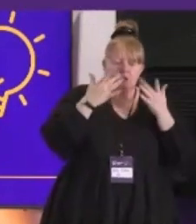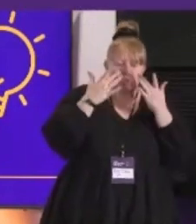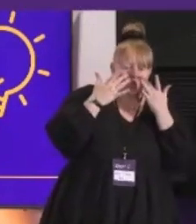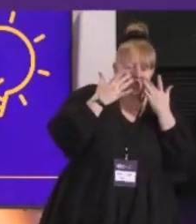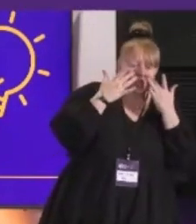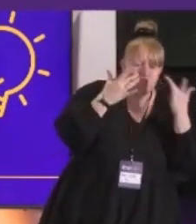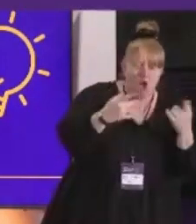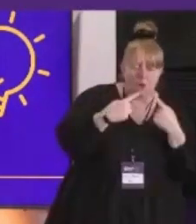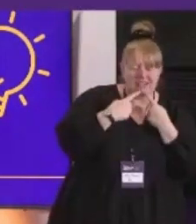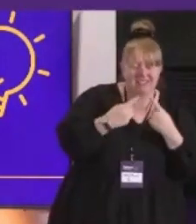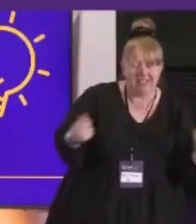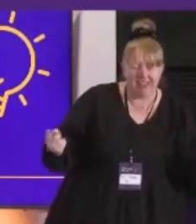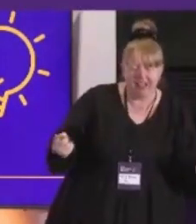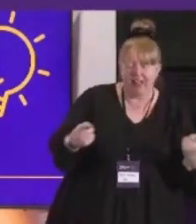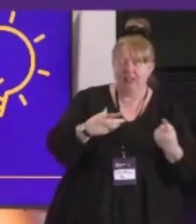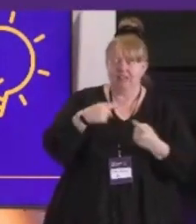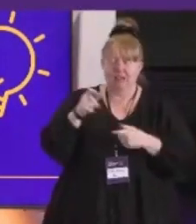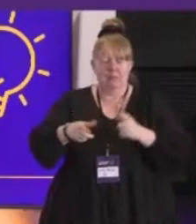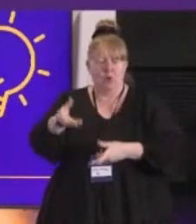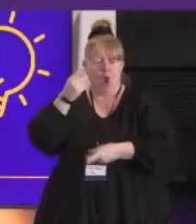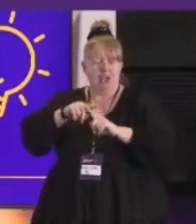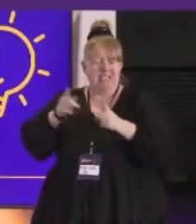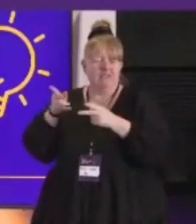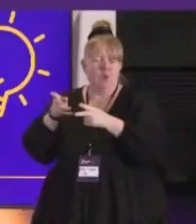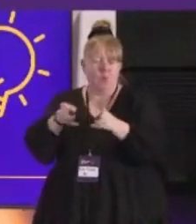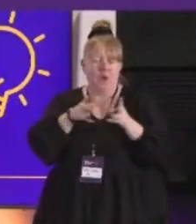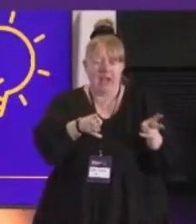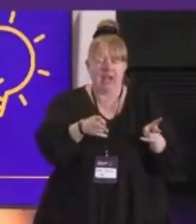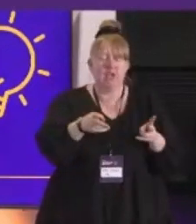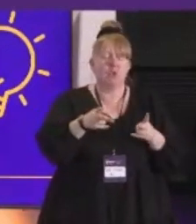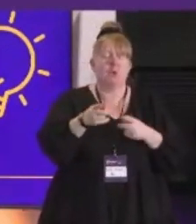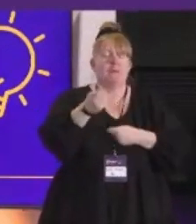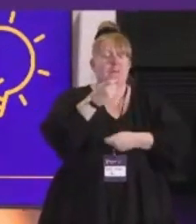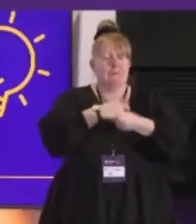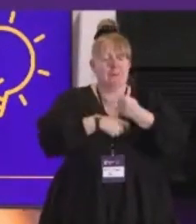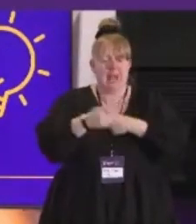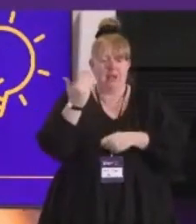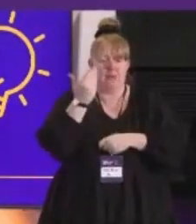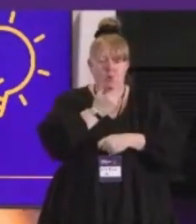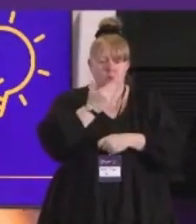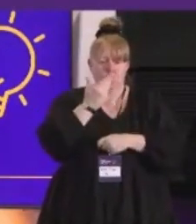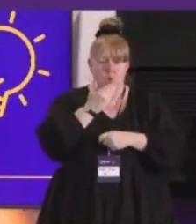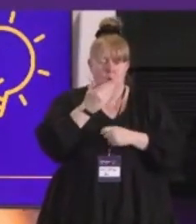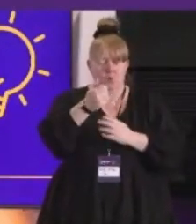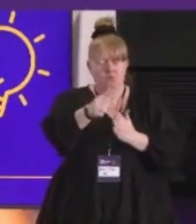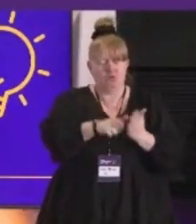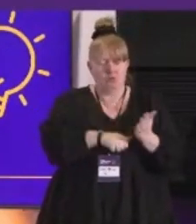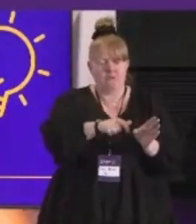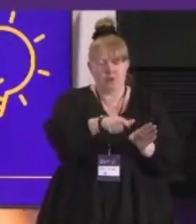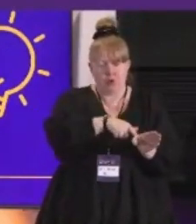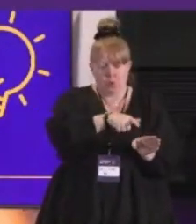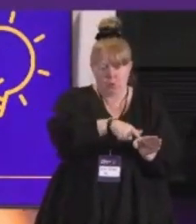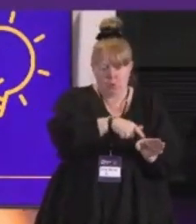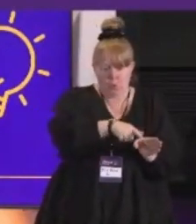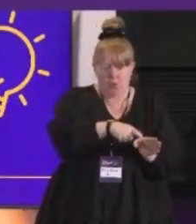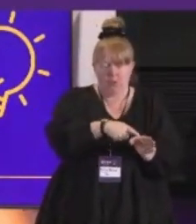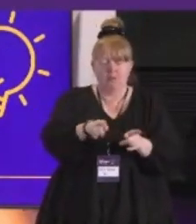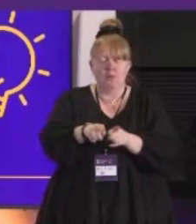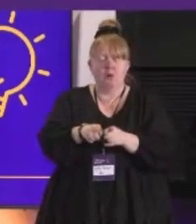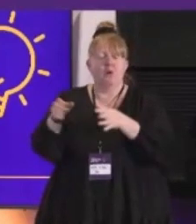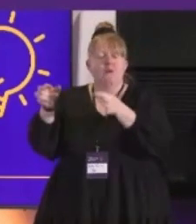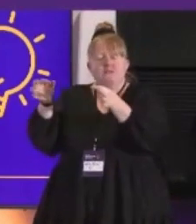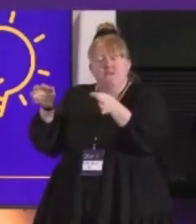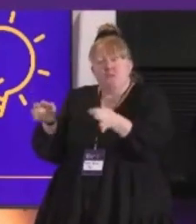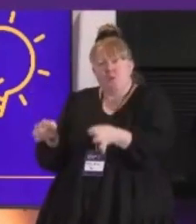to do that. So that's what it ended up. It ended up with a schools program for youth as well as a more kind of formalized